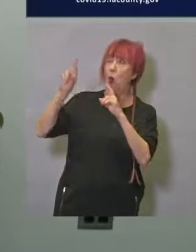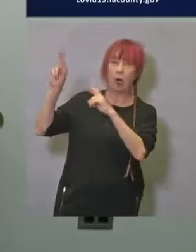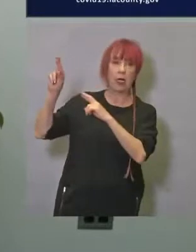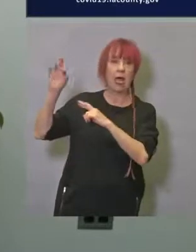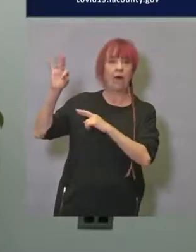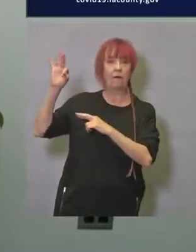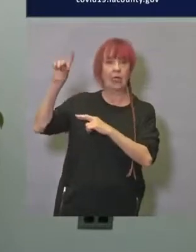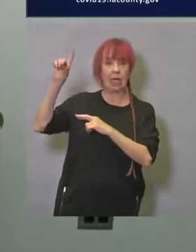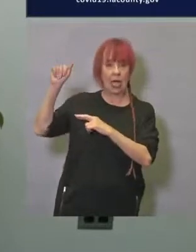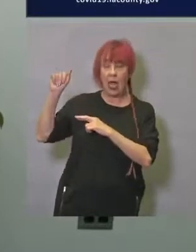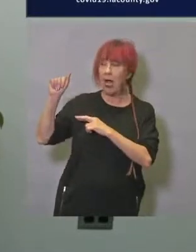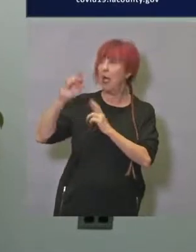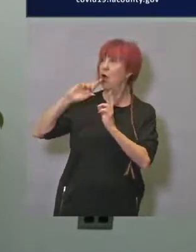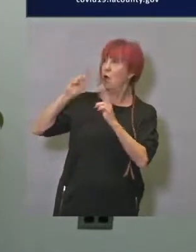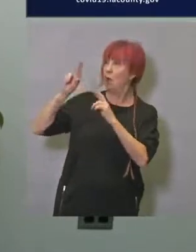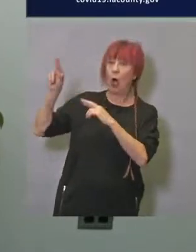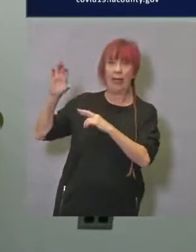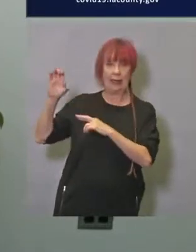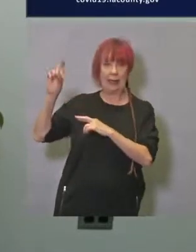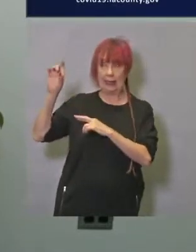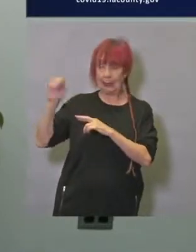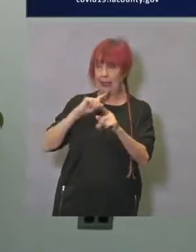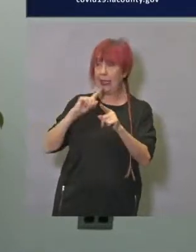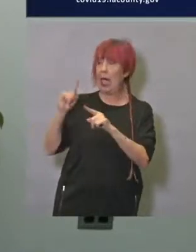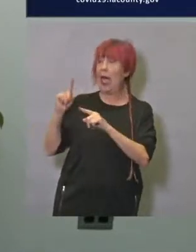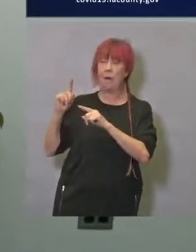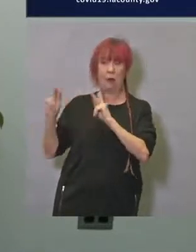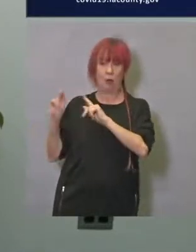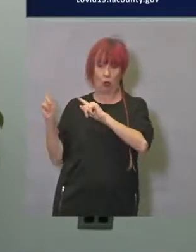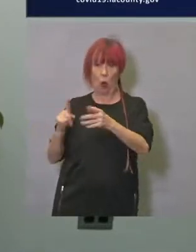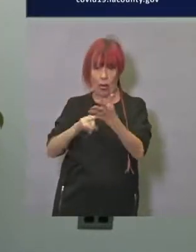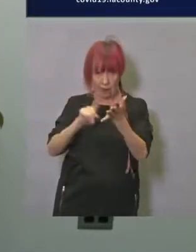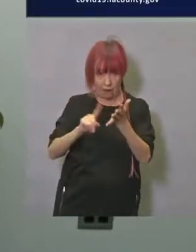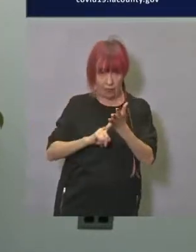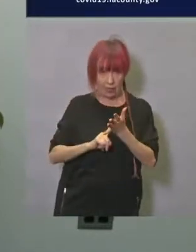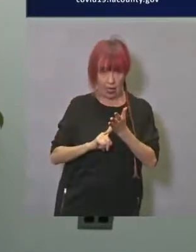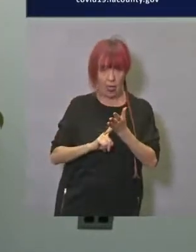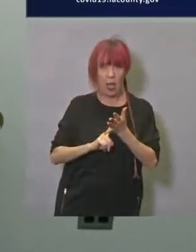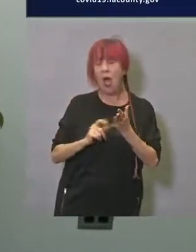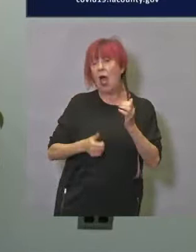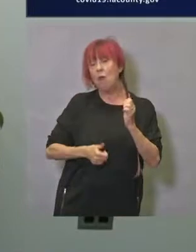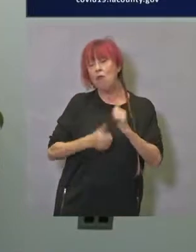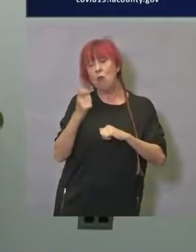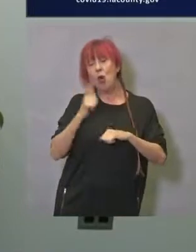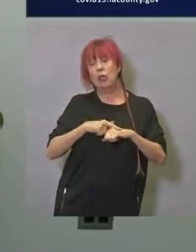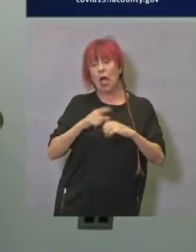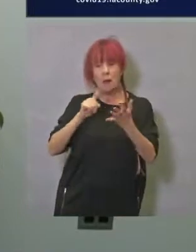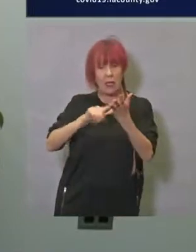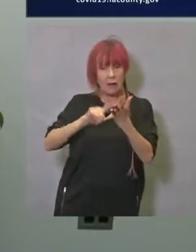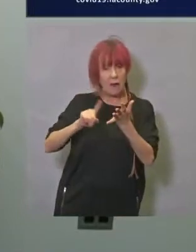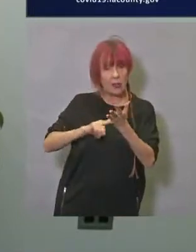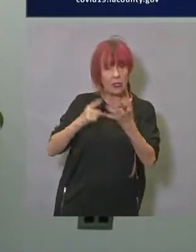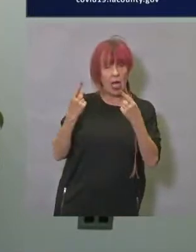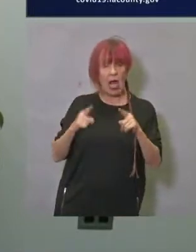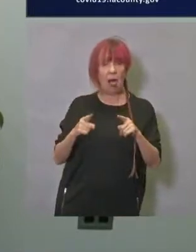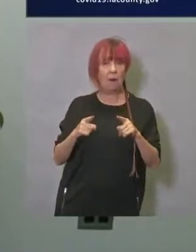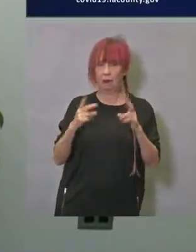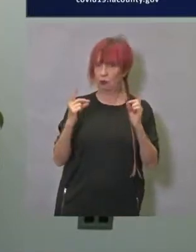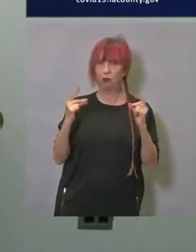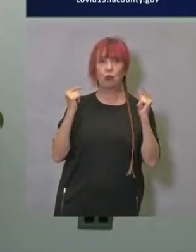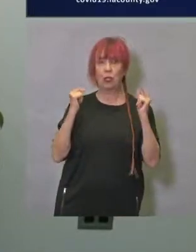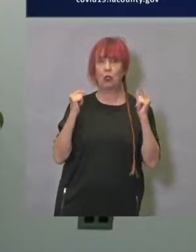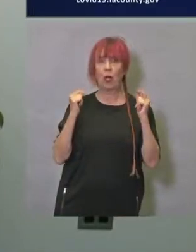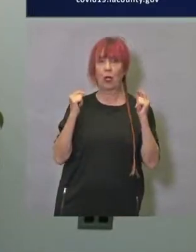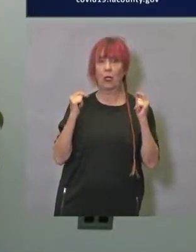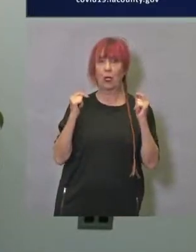FDA and to the CDC for there to be an investigation. And in general, those investigations happen relatively quickly. I mean,